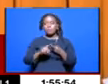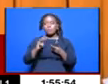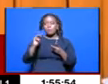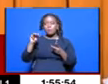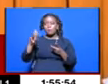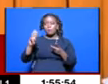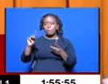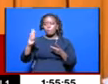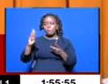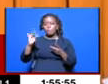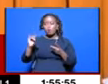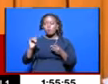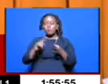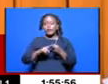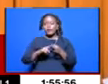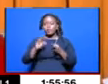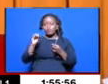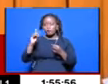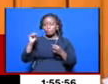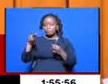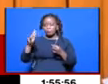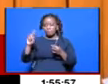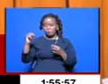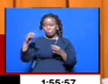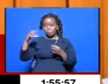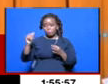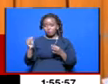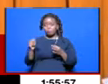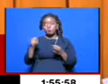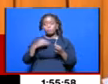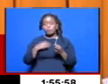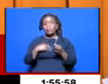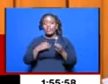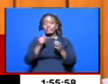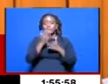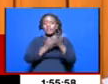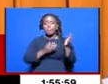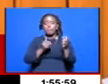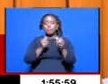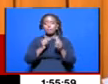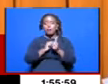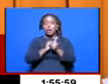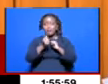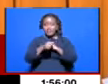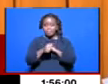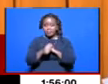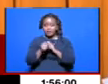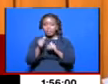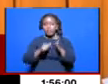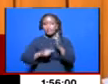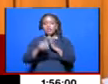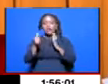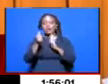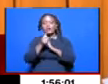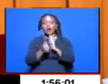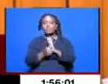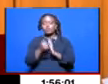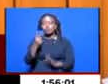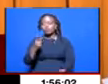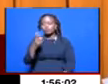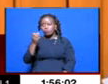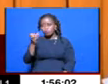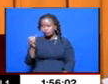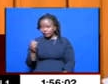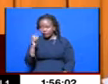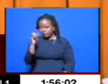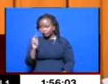Ngugi, and Odunga, held that some amendments under Article 255, or Article